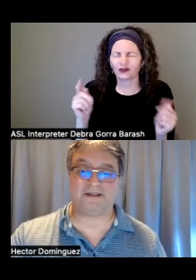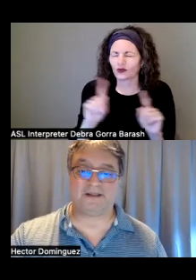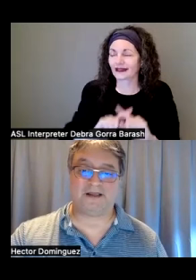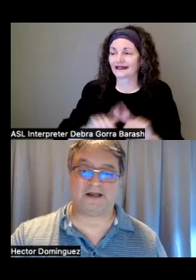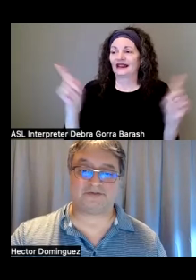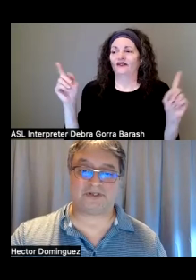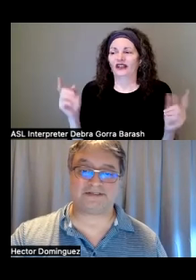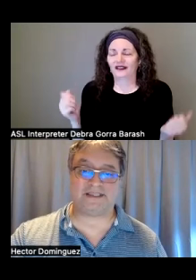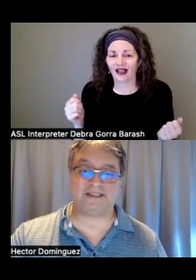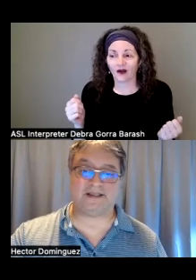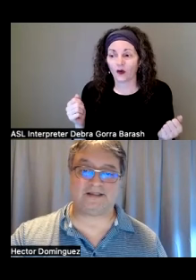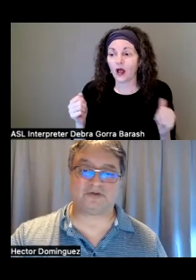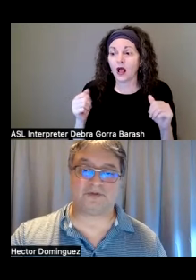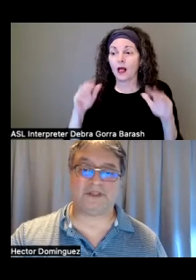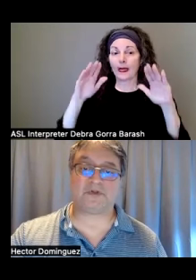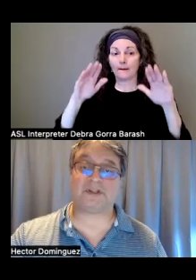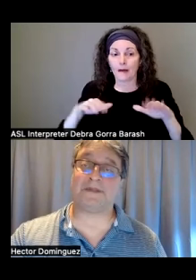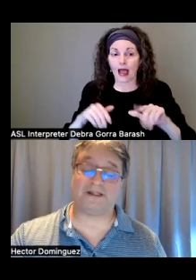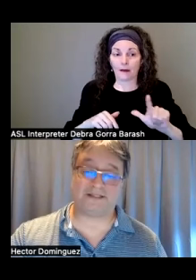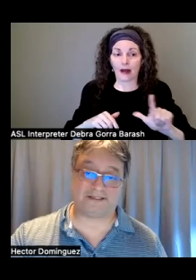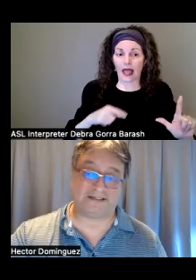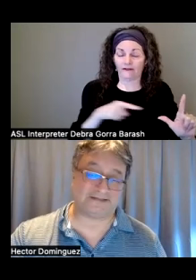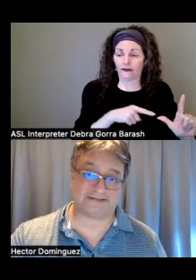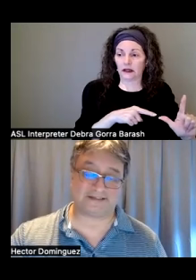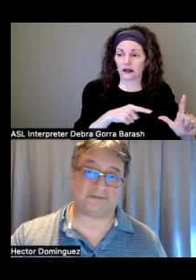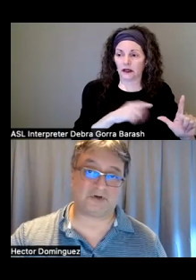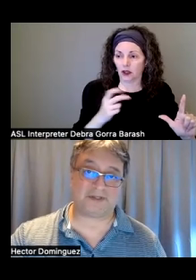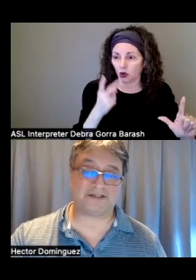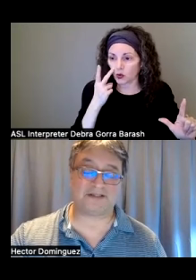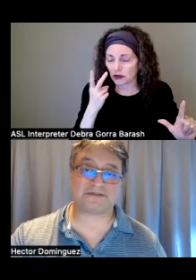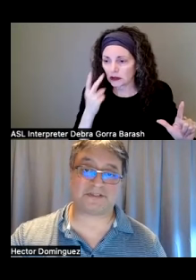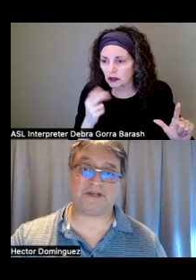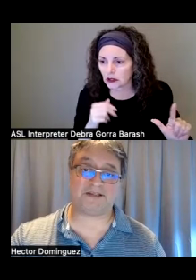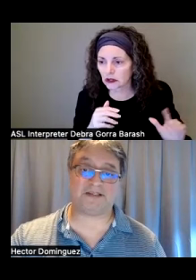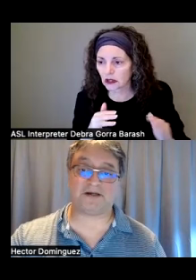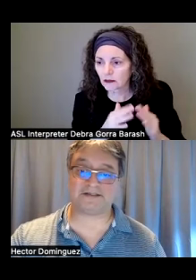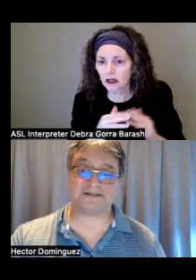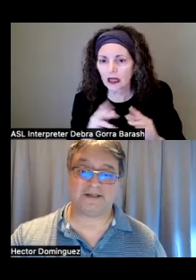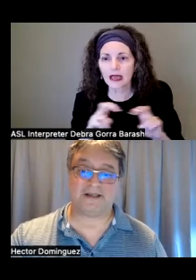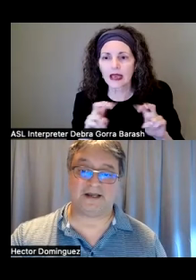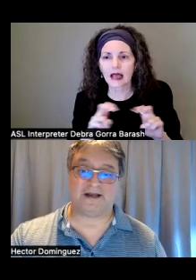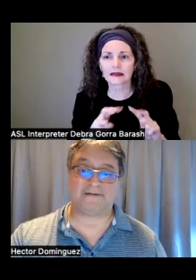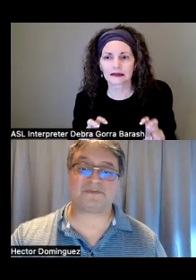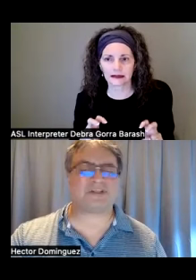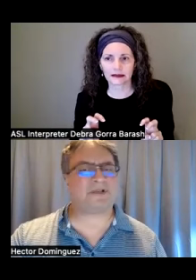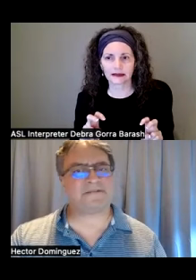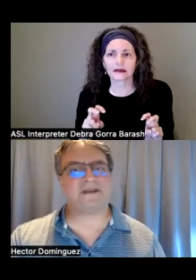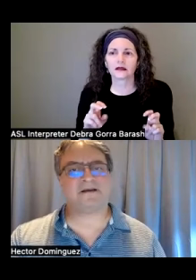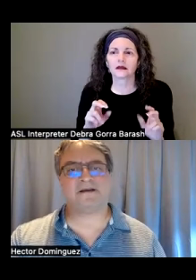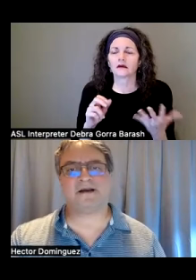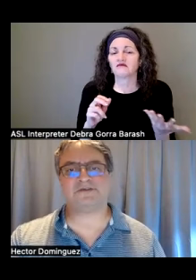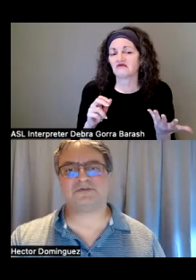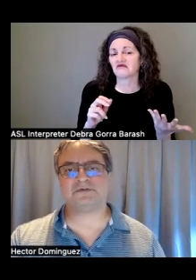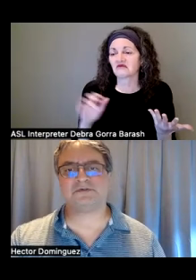left, you can see an economic vulnerability analysis that the Bureau of Planning and Sustainability does. Similar